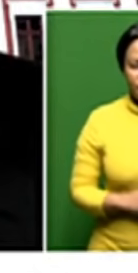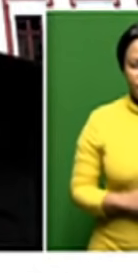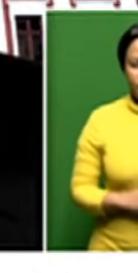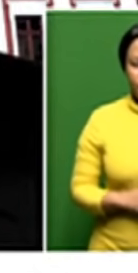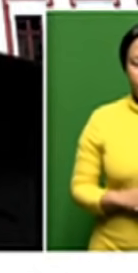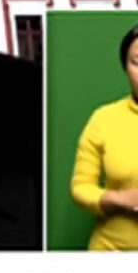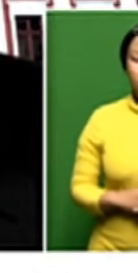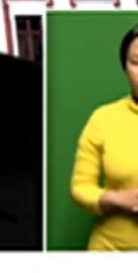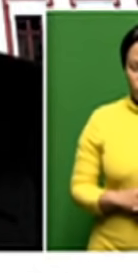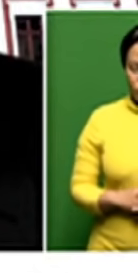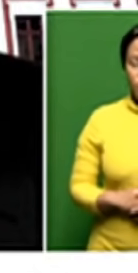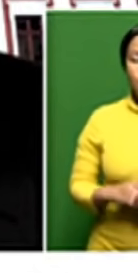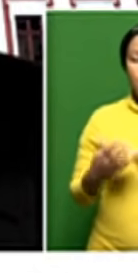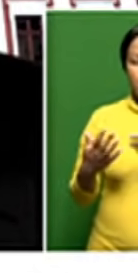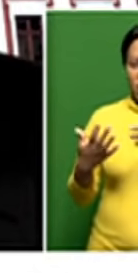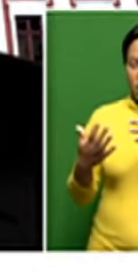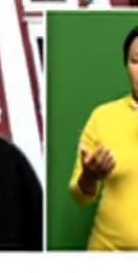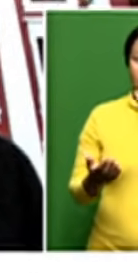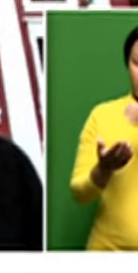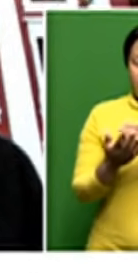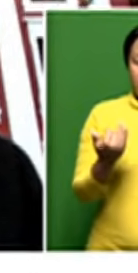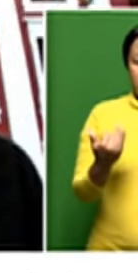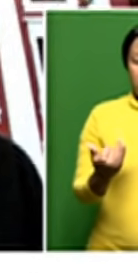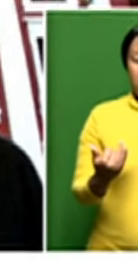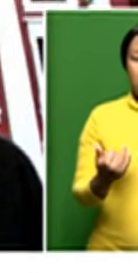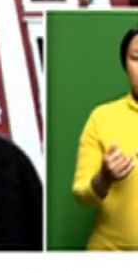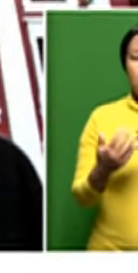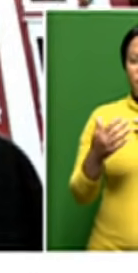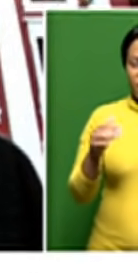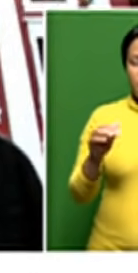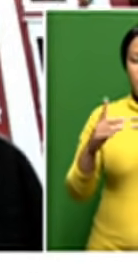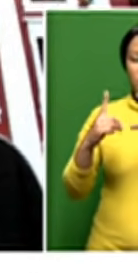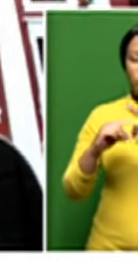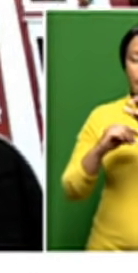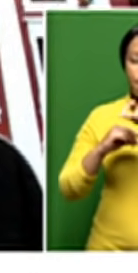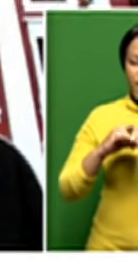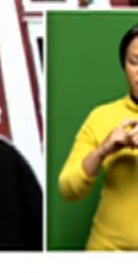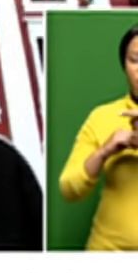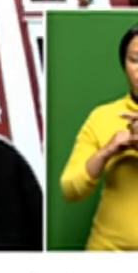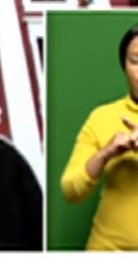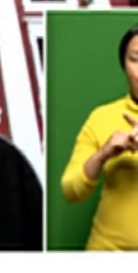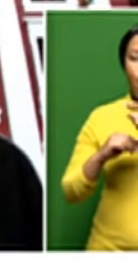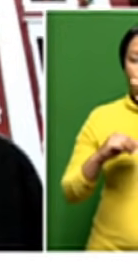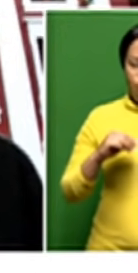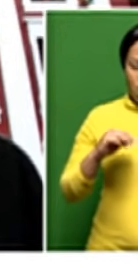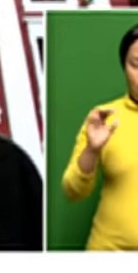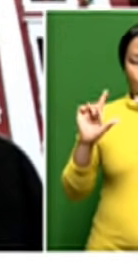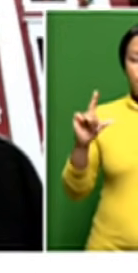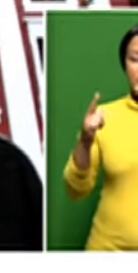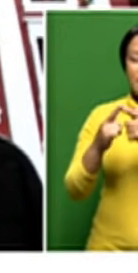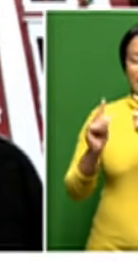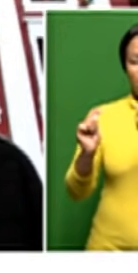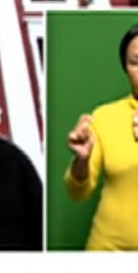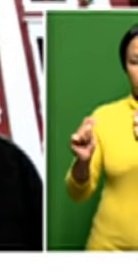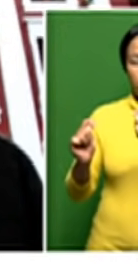Leanne, I can also confirm that after having discussed the matter with the chairperson of the Portfolio Committee on Transport, that committee will